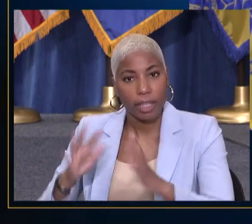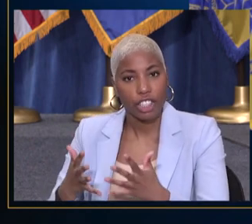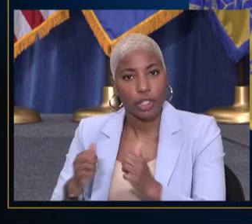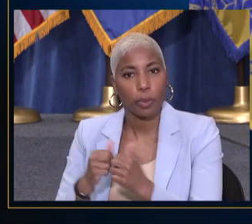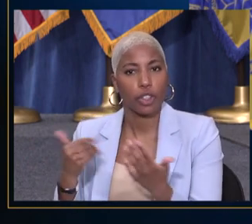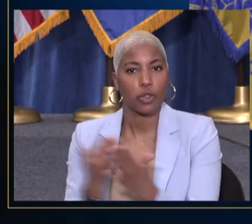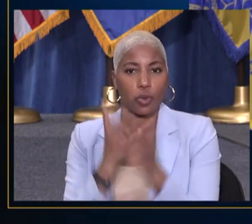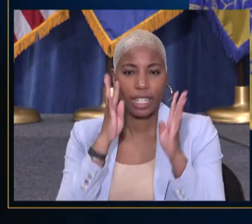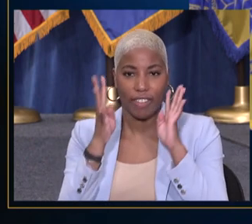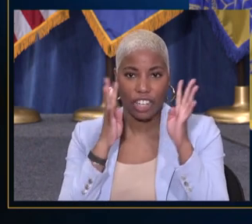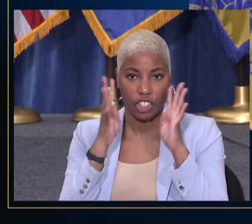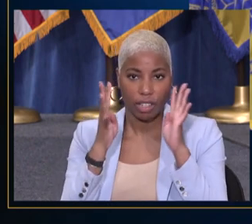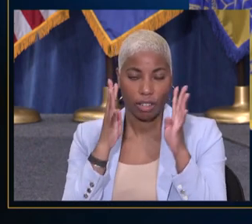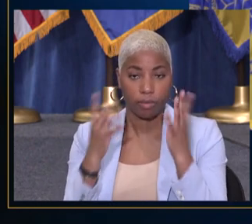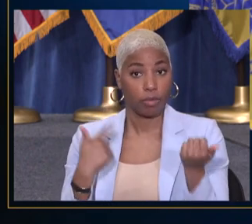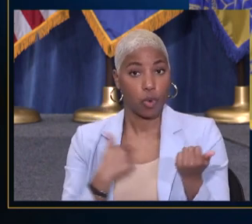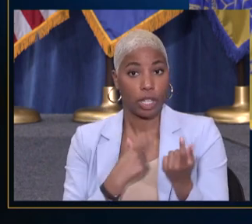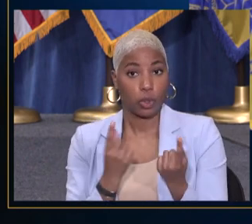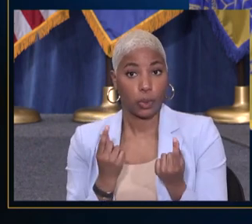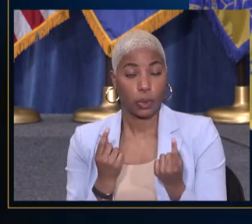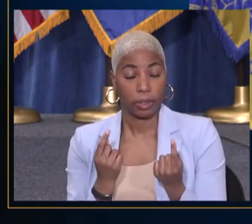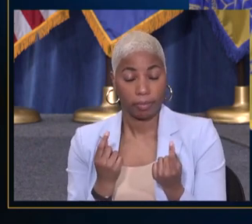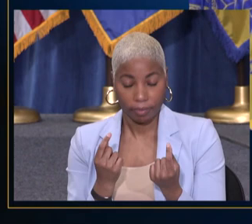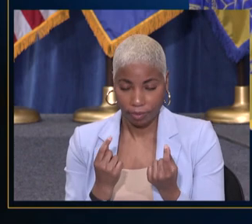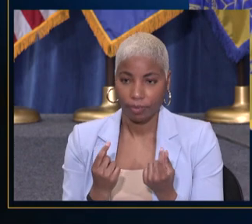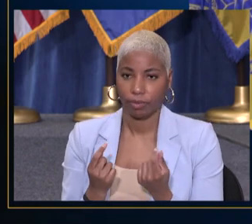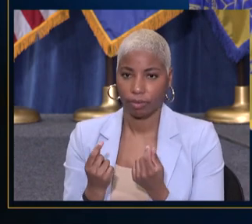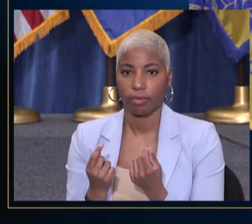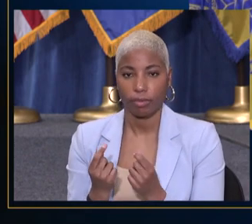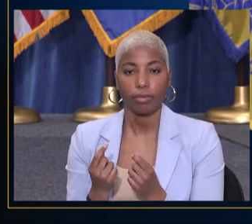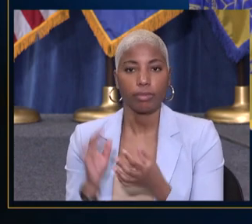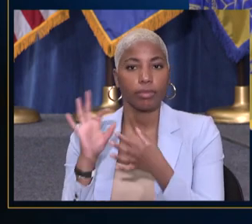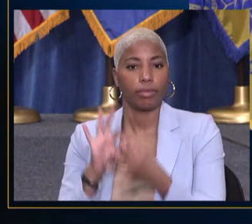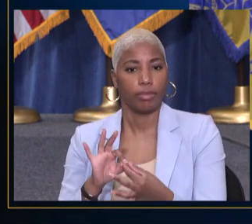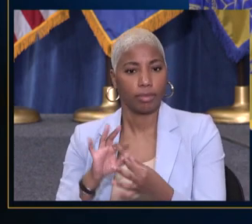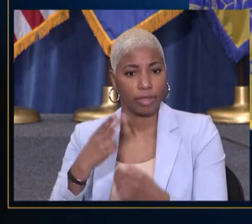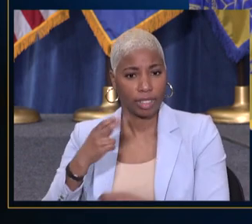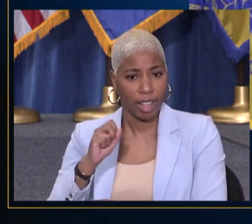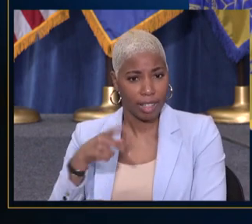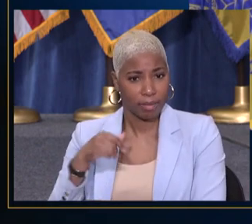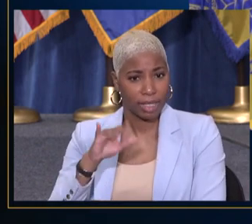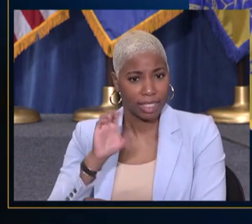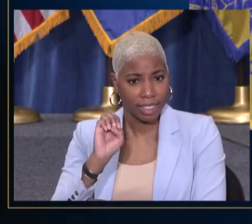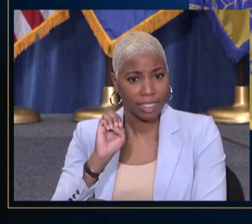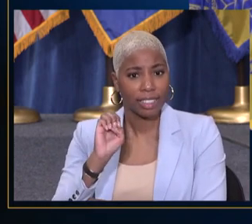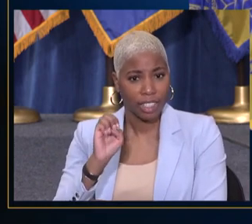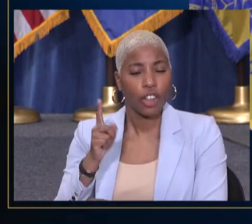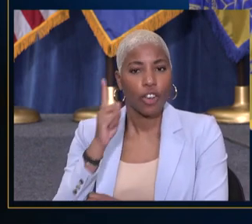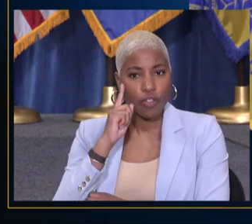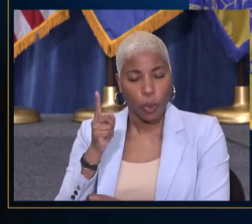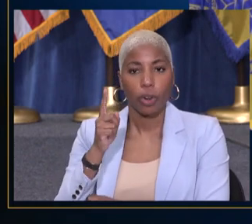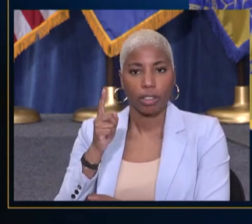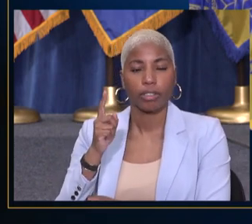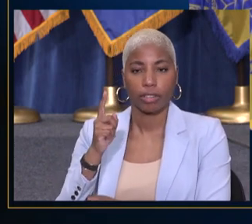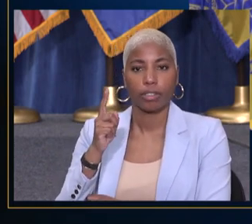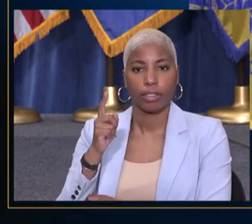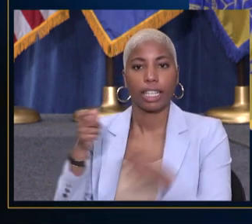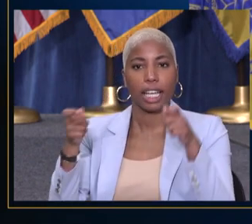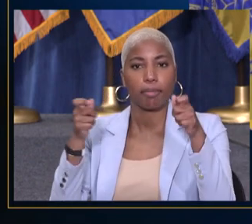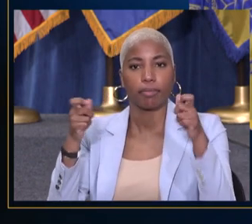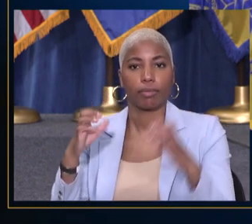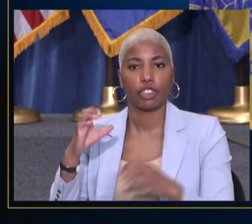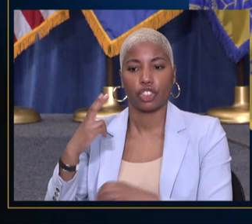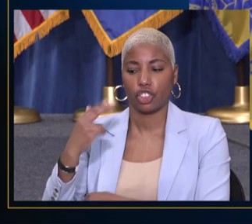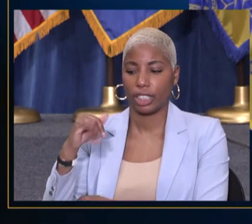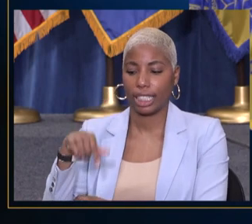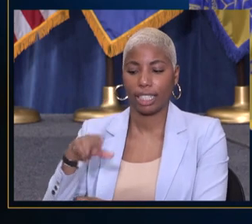innovation. And here's what we're going to do. Under the auspices of Administrator Chiquita Brooks-LaSure,